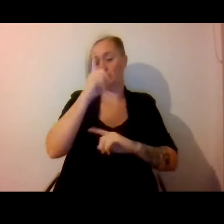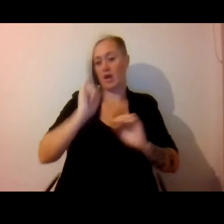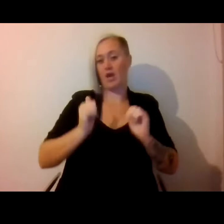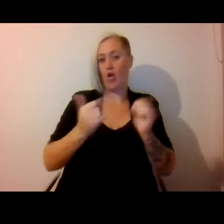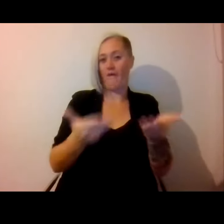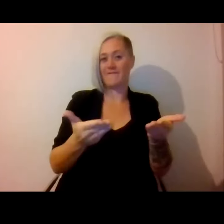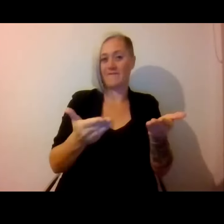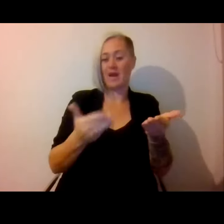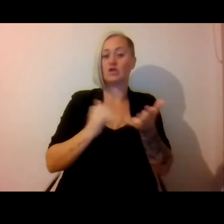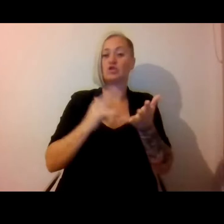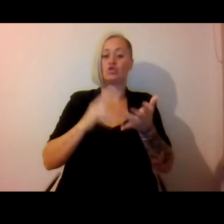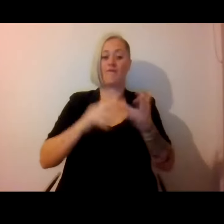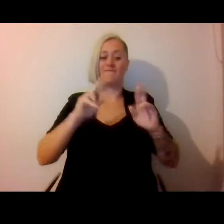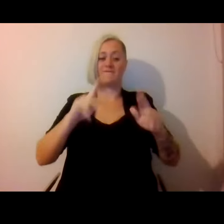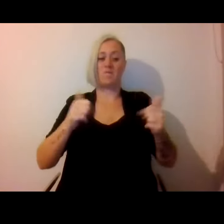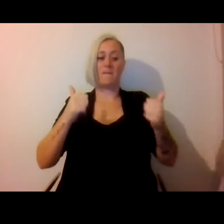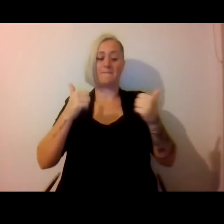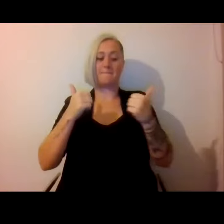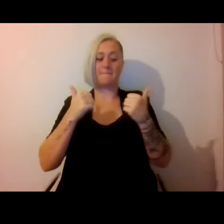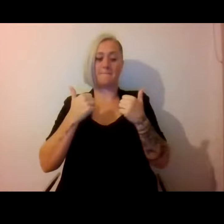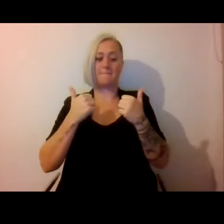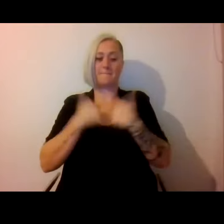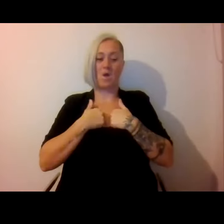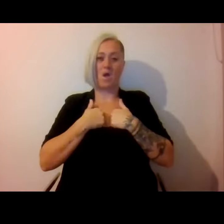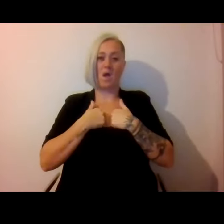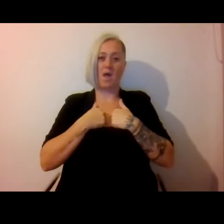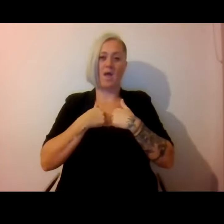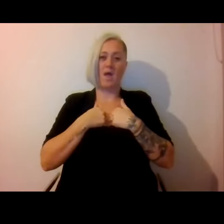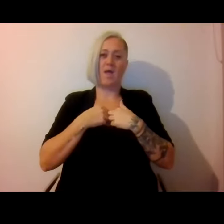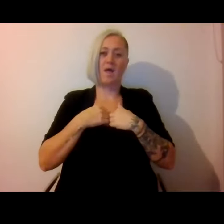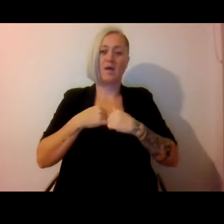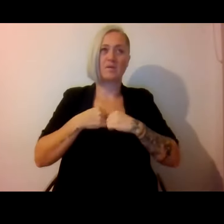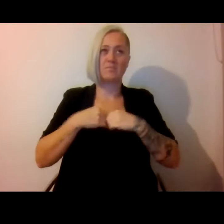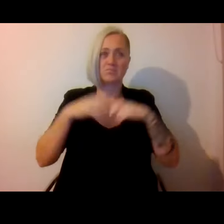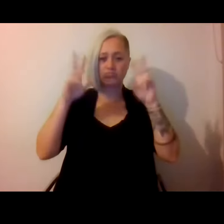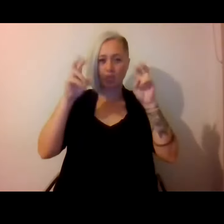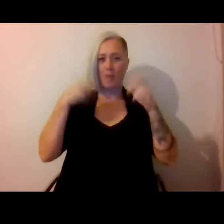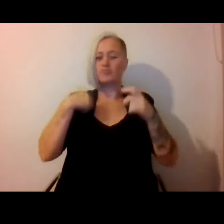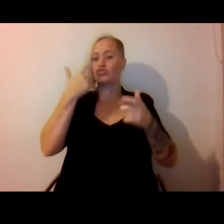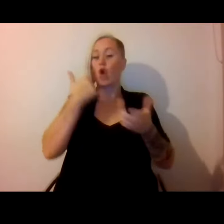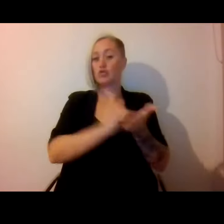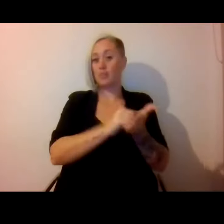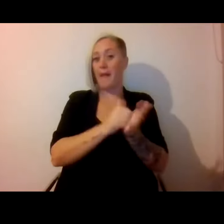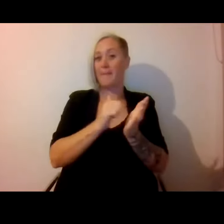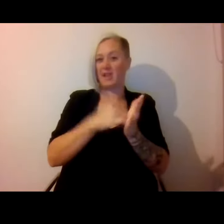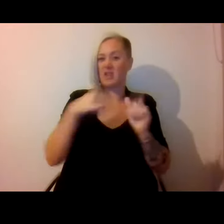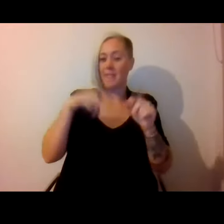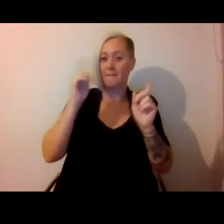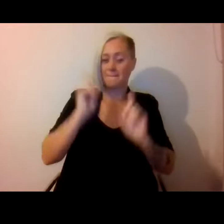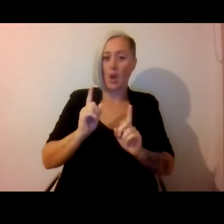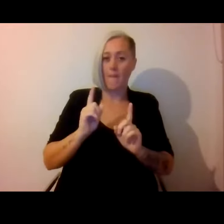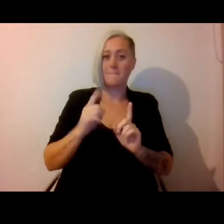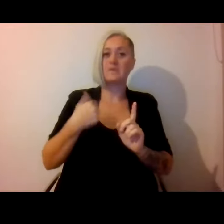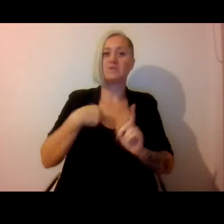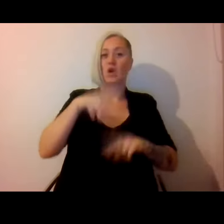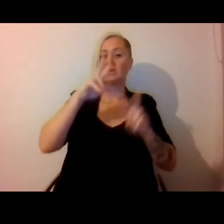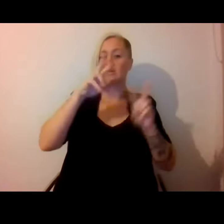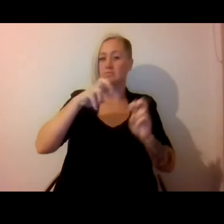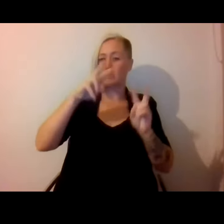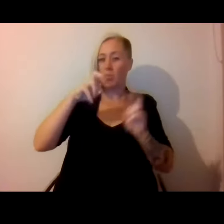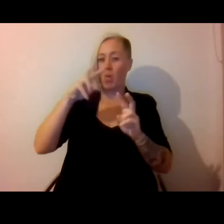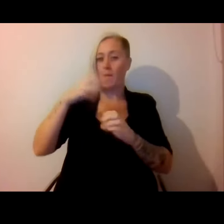So for my honours topic, which I'm trying to get published at the moment, I'm nearly getting there, I explored parenting